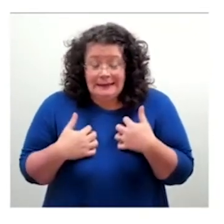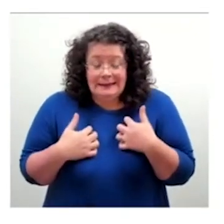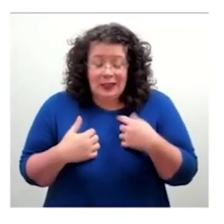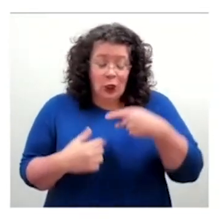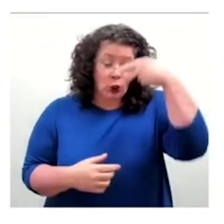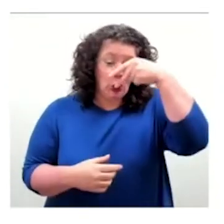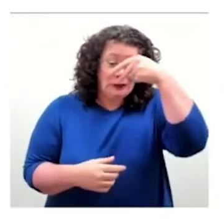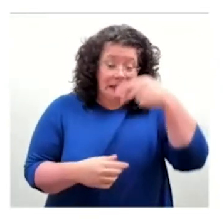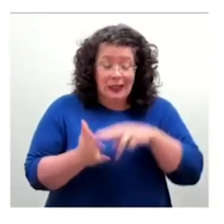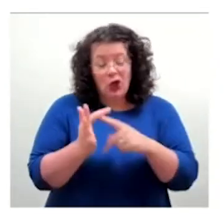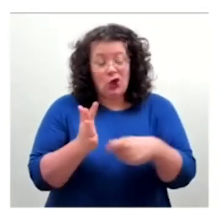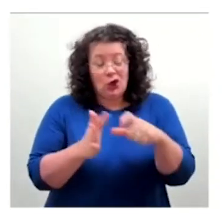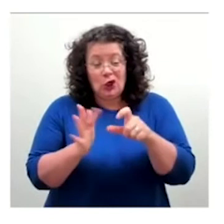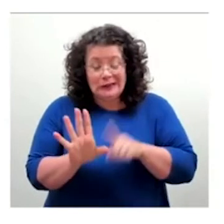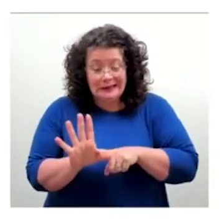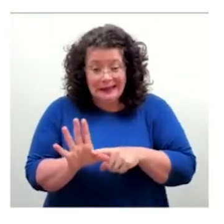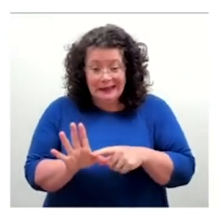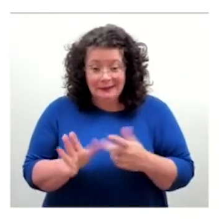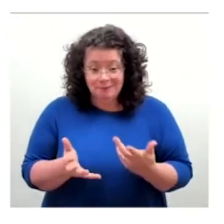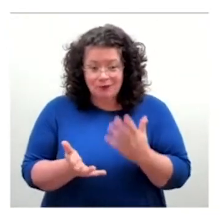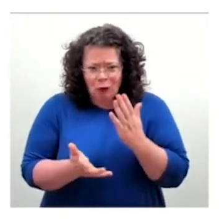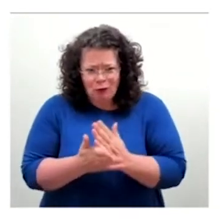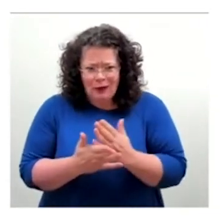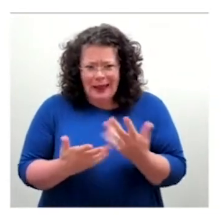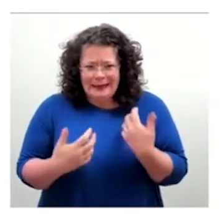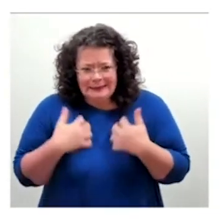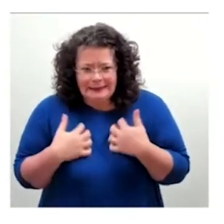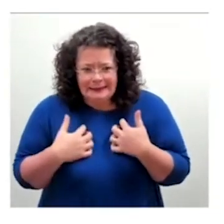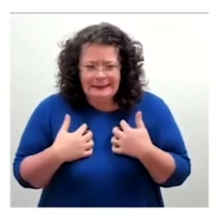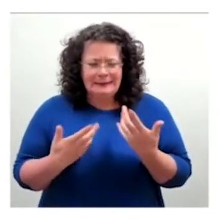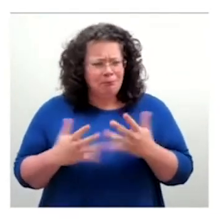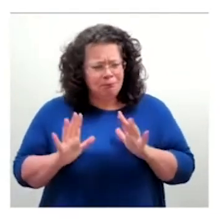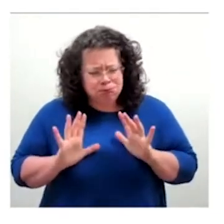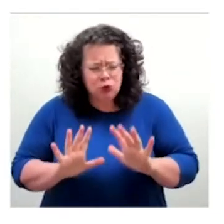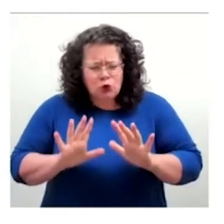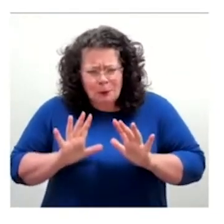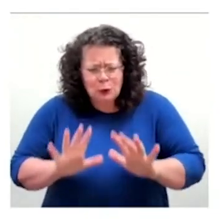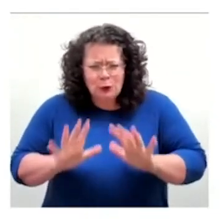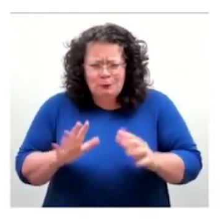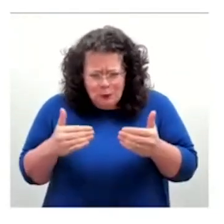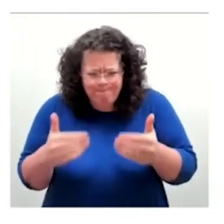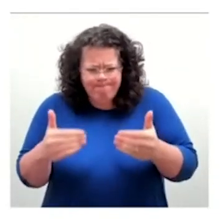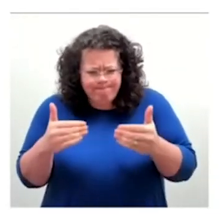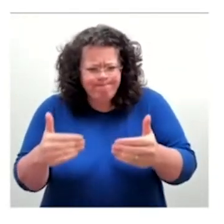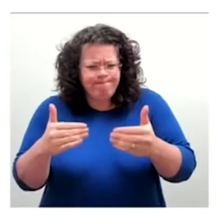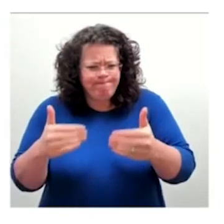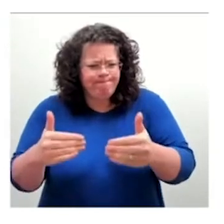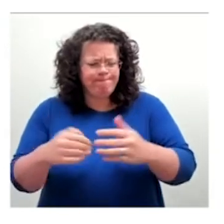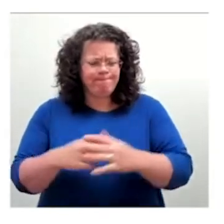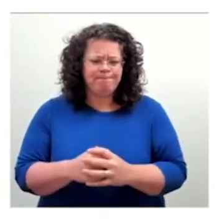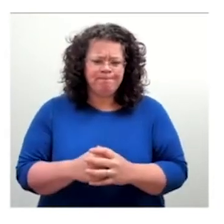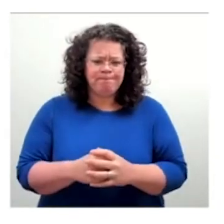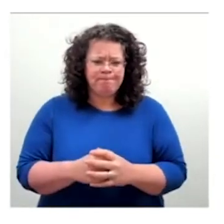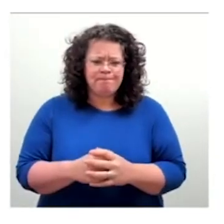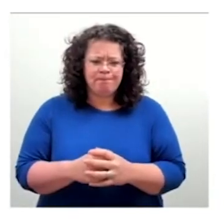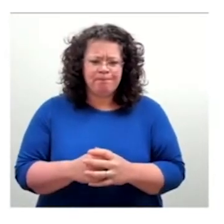Xbox, and also how we power the third party ecosystem, which is so important to make sure that